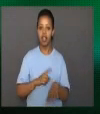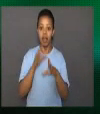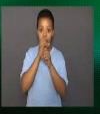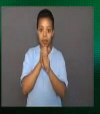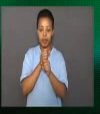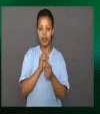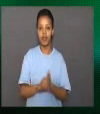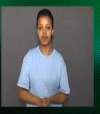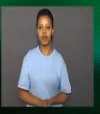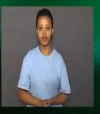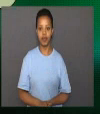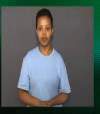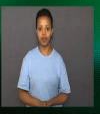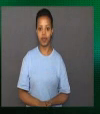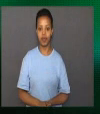Time's up.